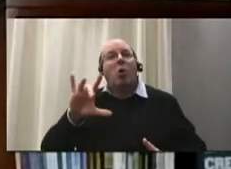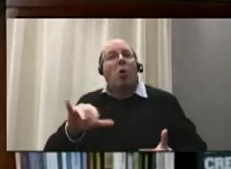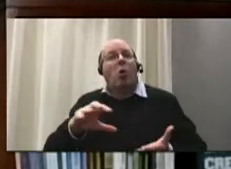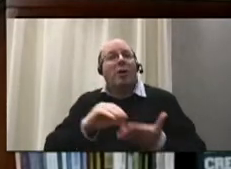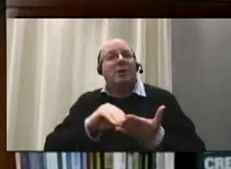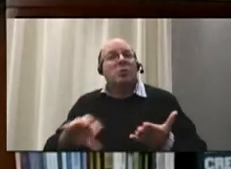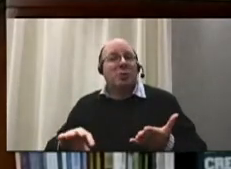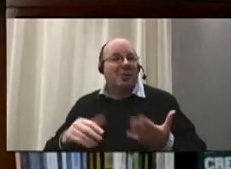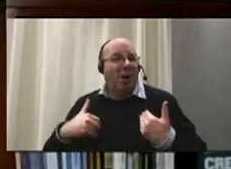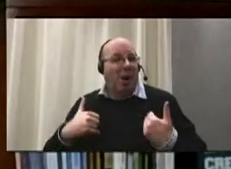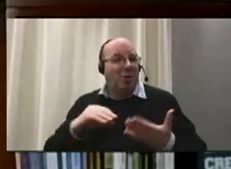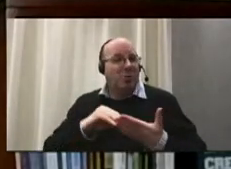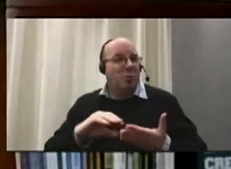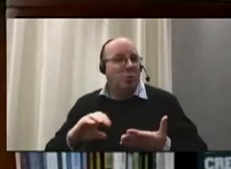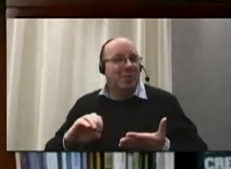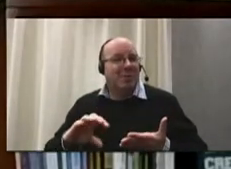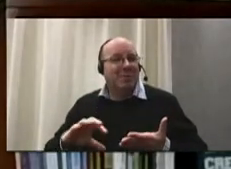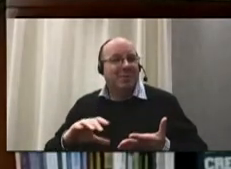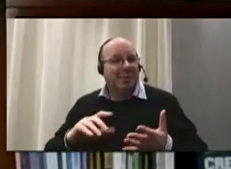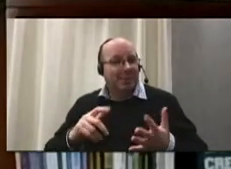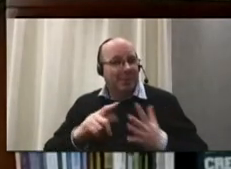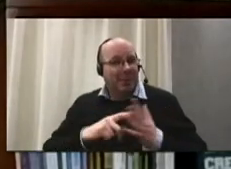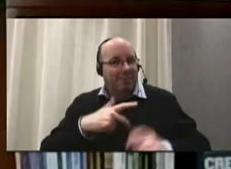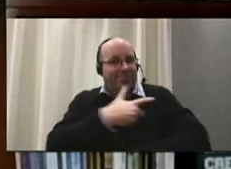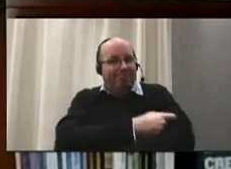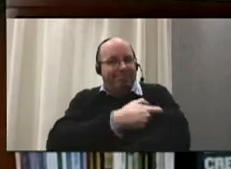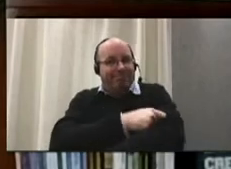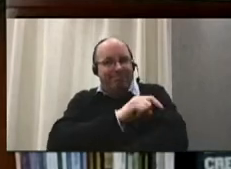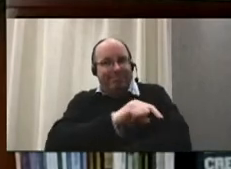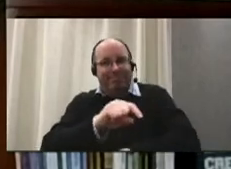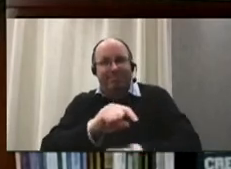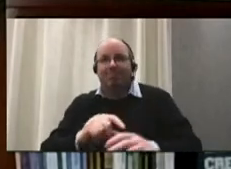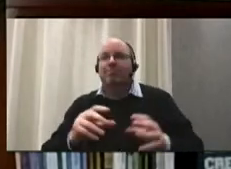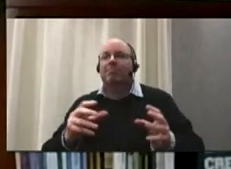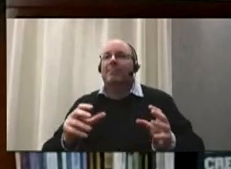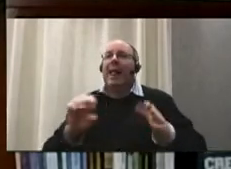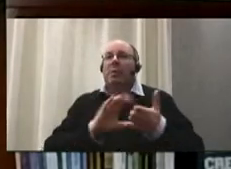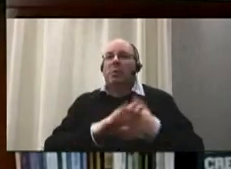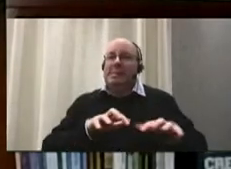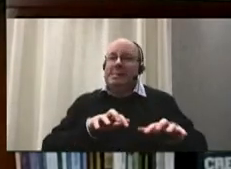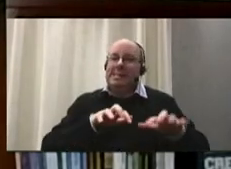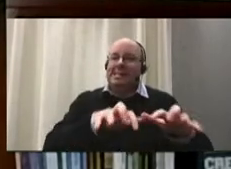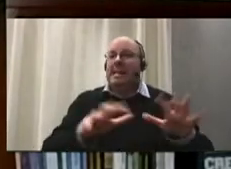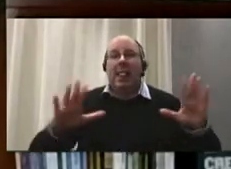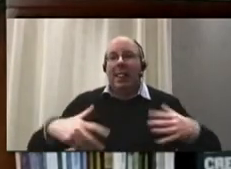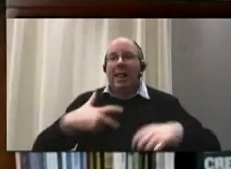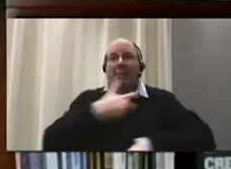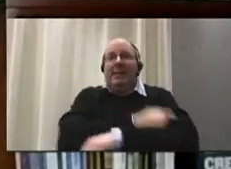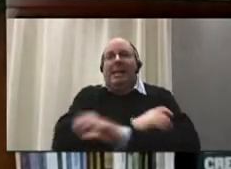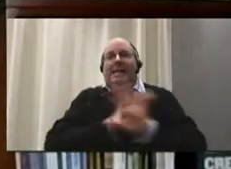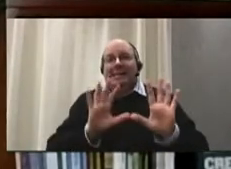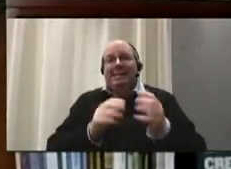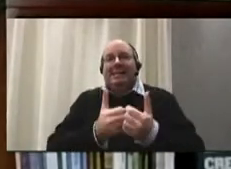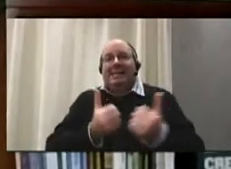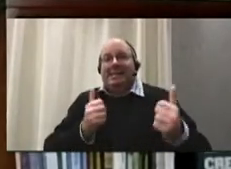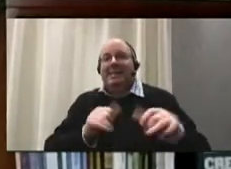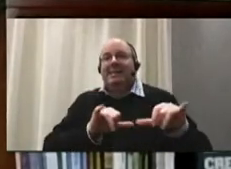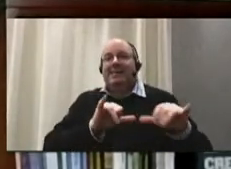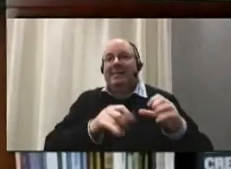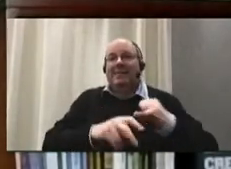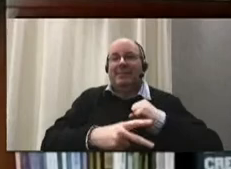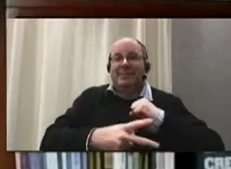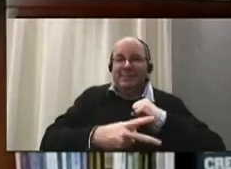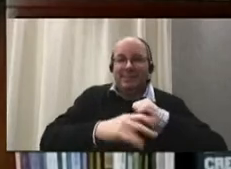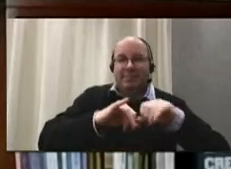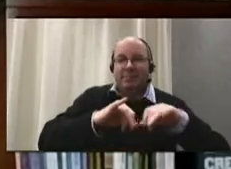have a larger unvaccinated population in our elementary schools. And so we want to keep them safe and we want to keep them in school. And so knowing that